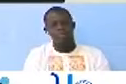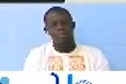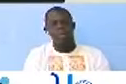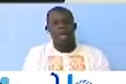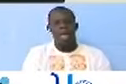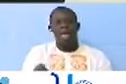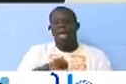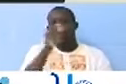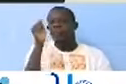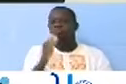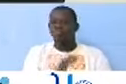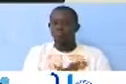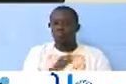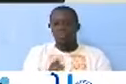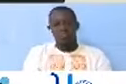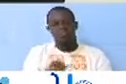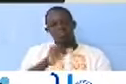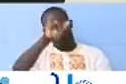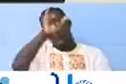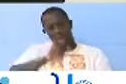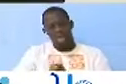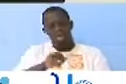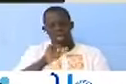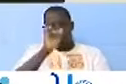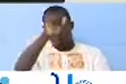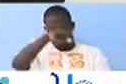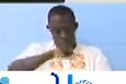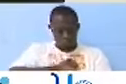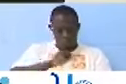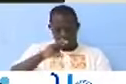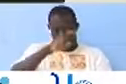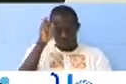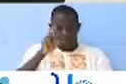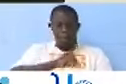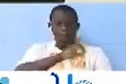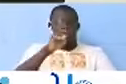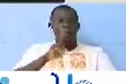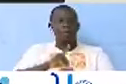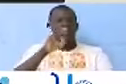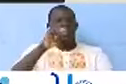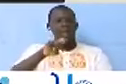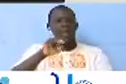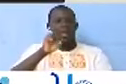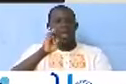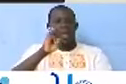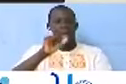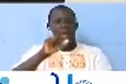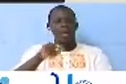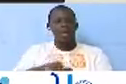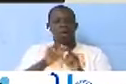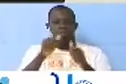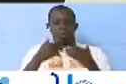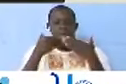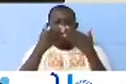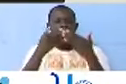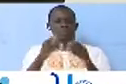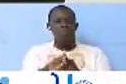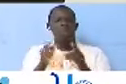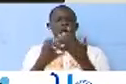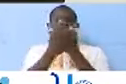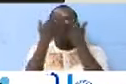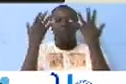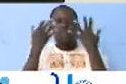Yeah, that's true. And during the years of service at the NIA, can you tell us how many director generals have